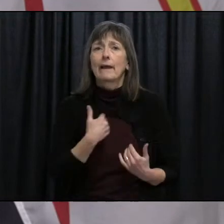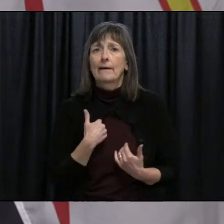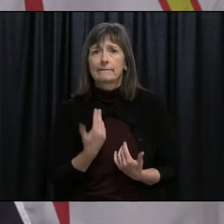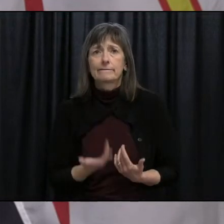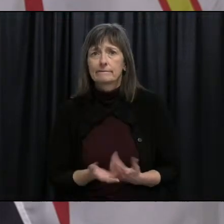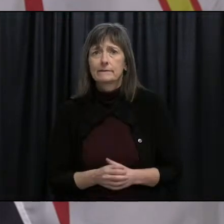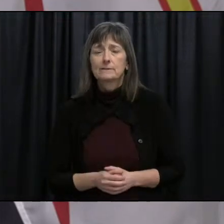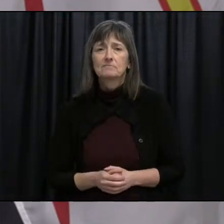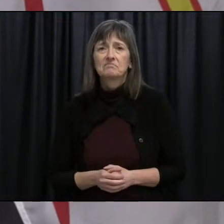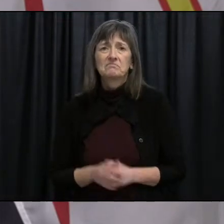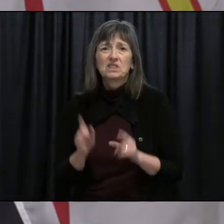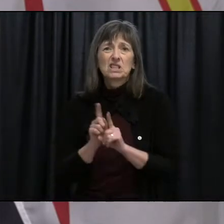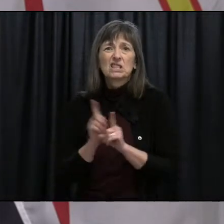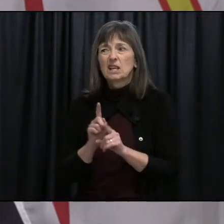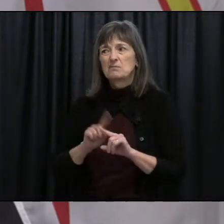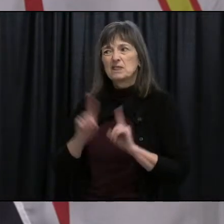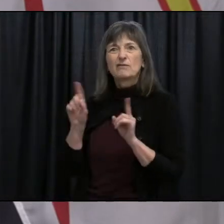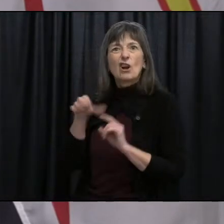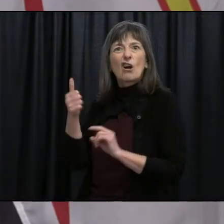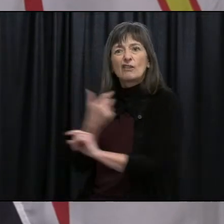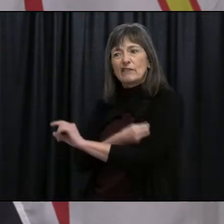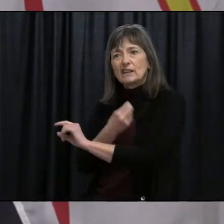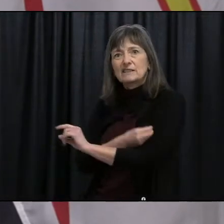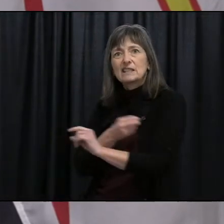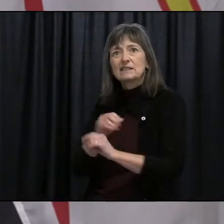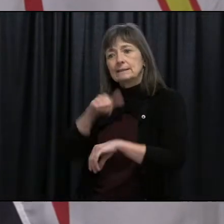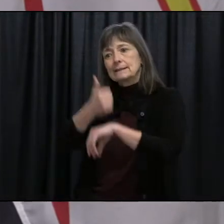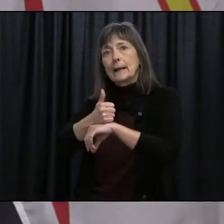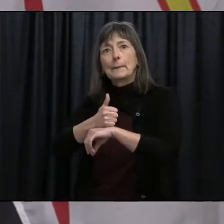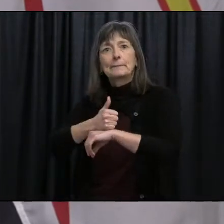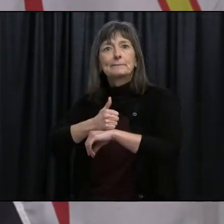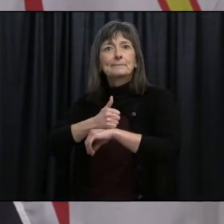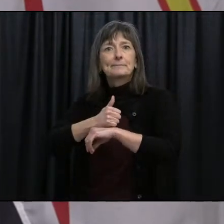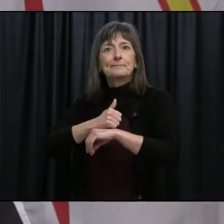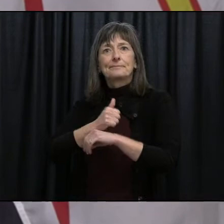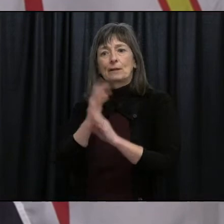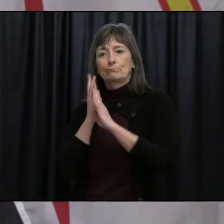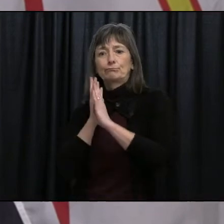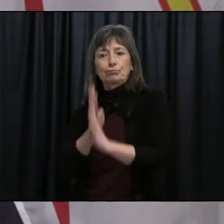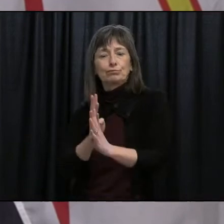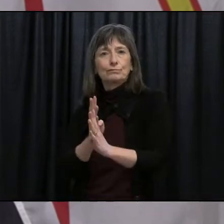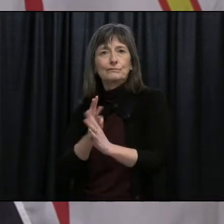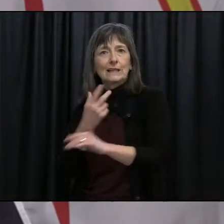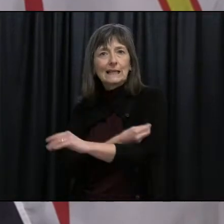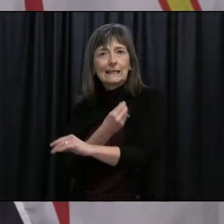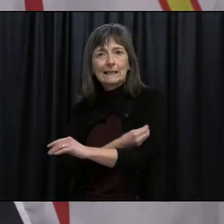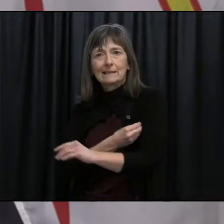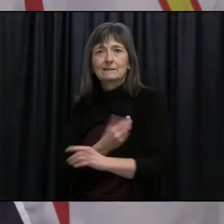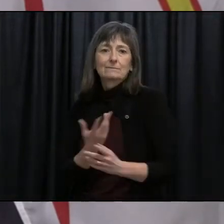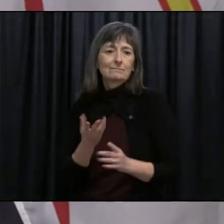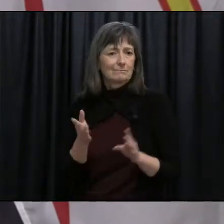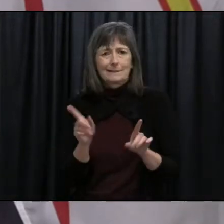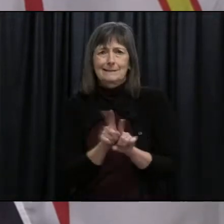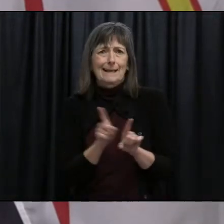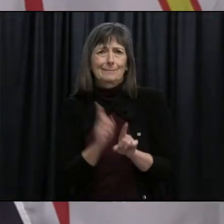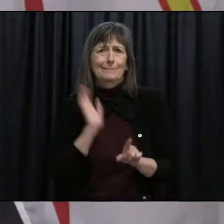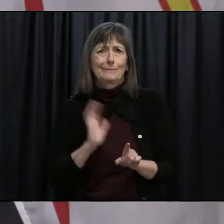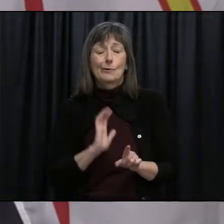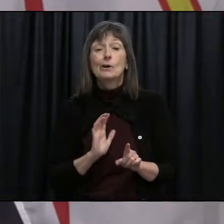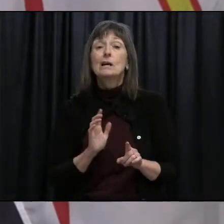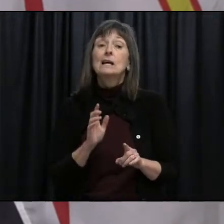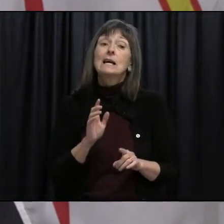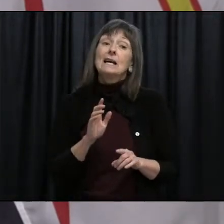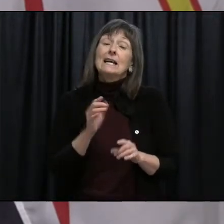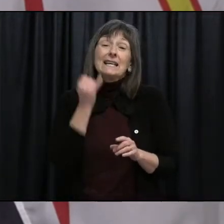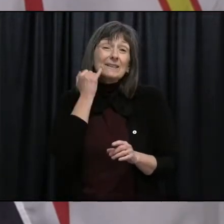for other vaccine clinics. So it becomes a little bit more logistically challenging, I think, when we're sending it out to smaller